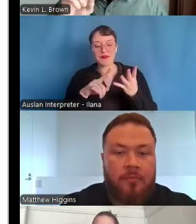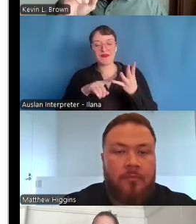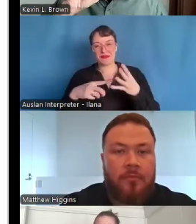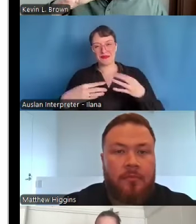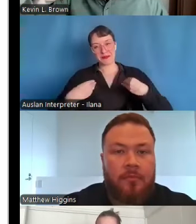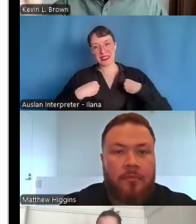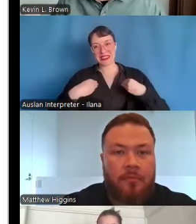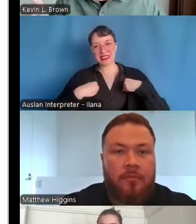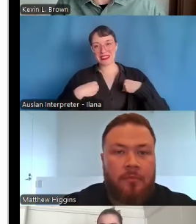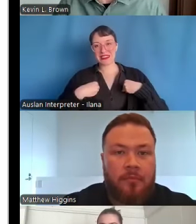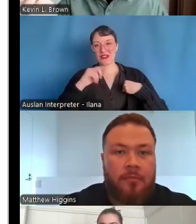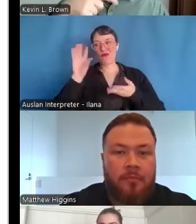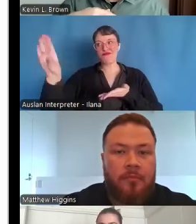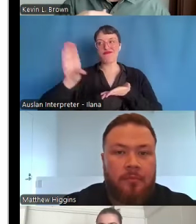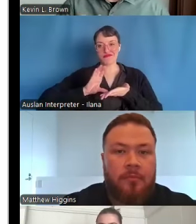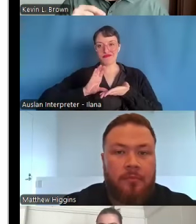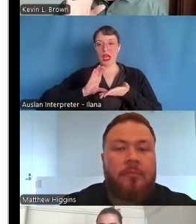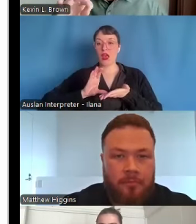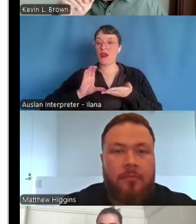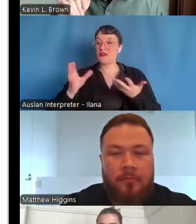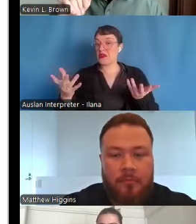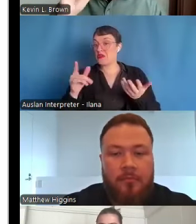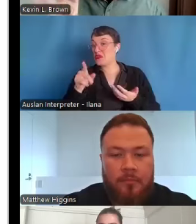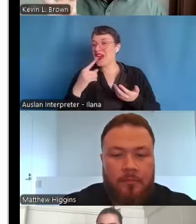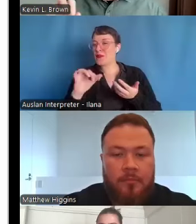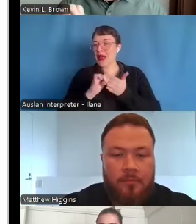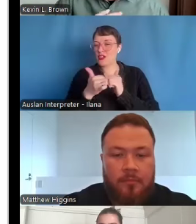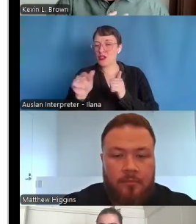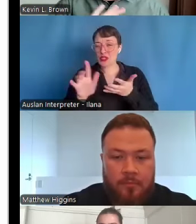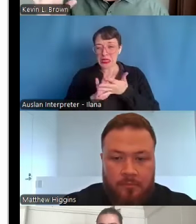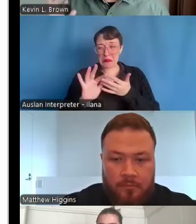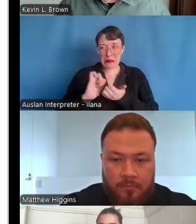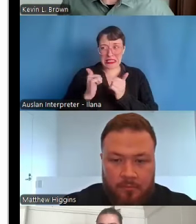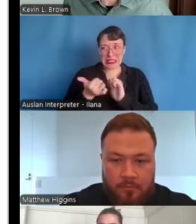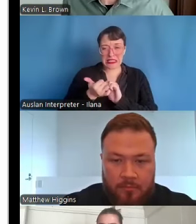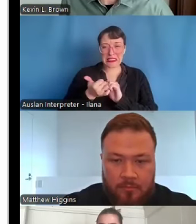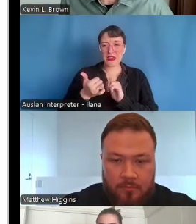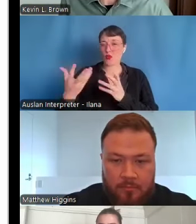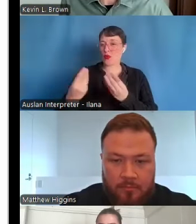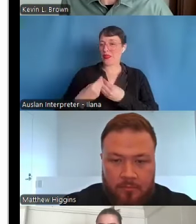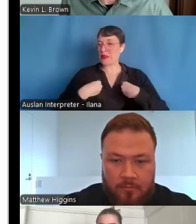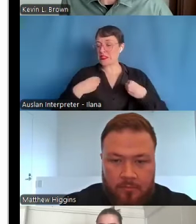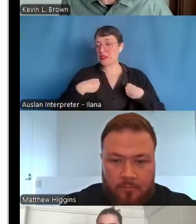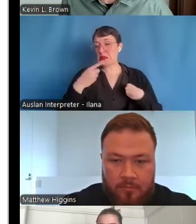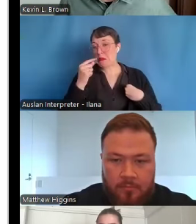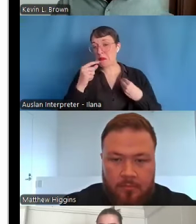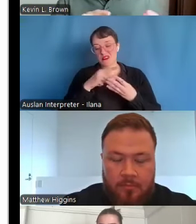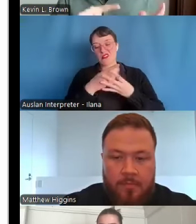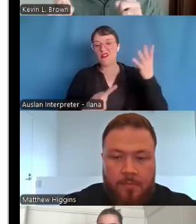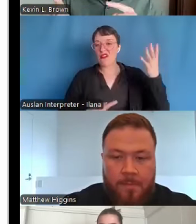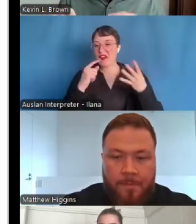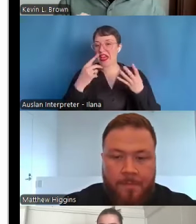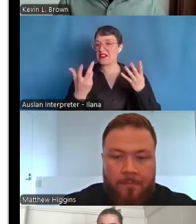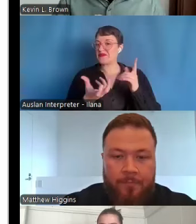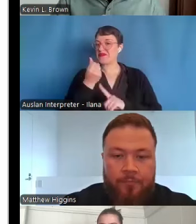so I don't know if by partnerships you mean corporate partnerships, but yes, corporate partners can also be a fabulous way to achieve funding. I